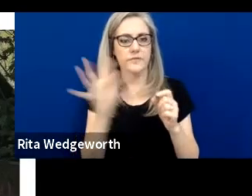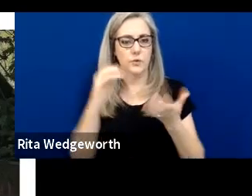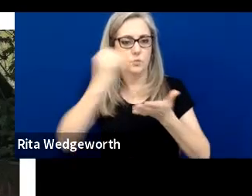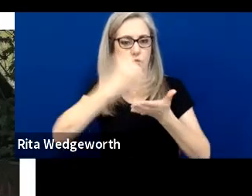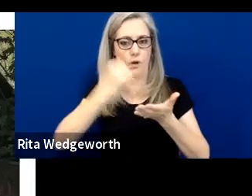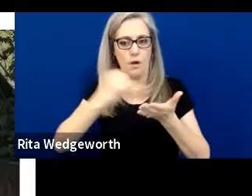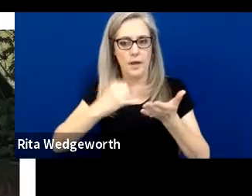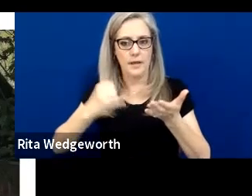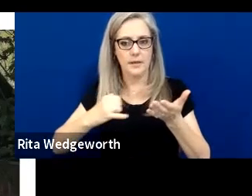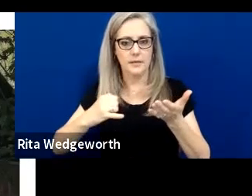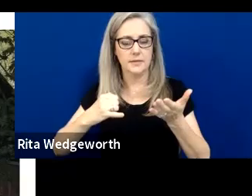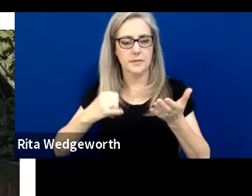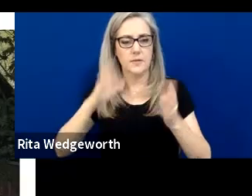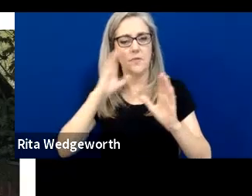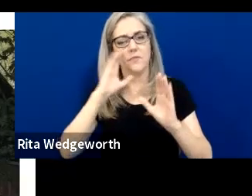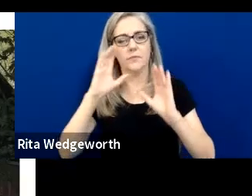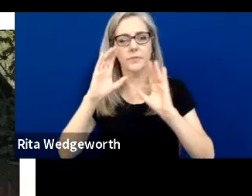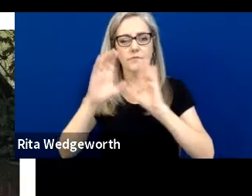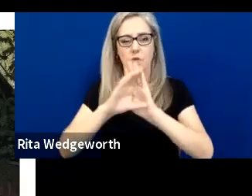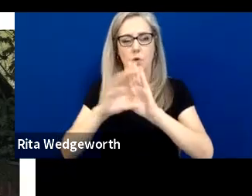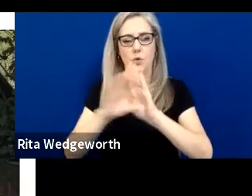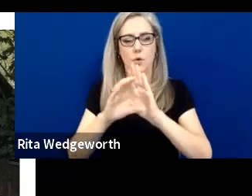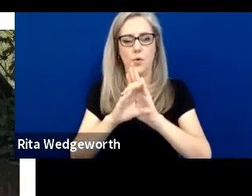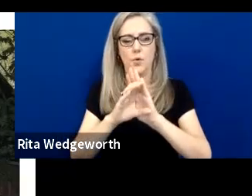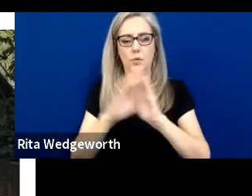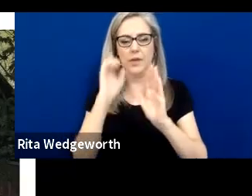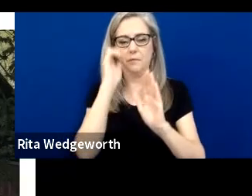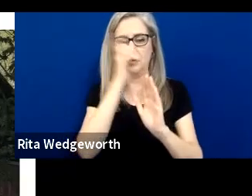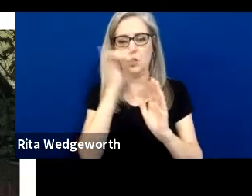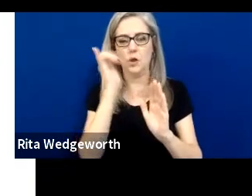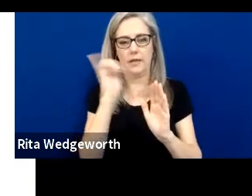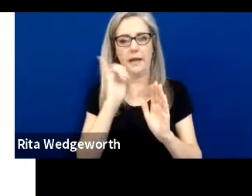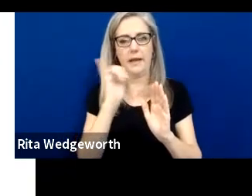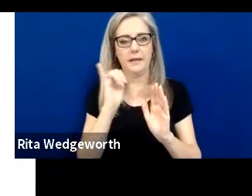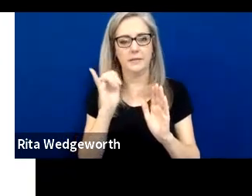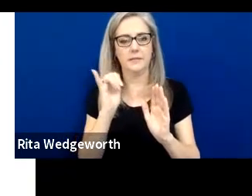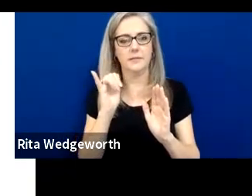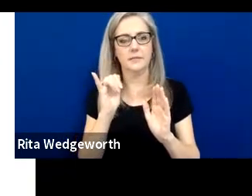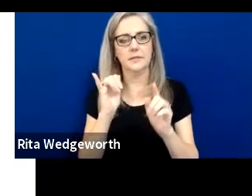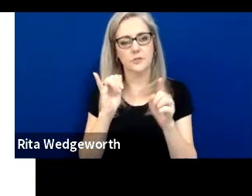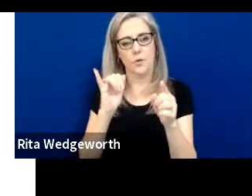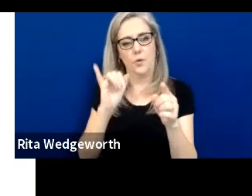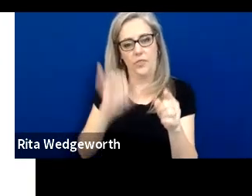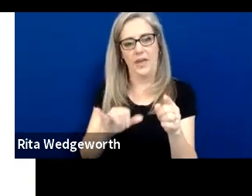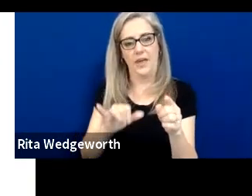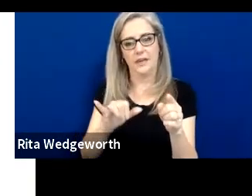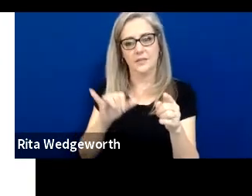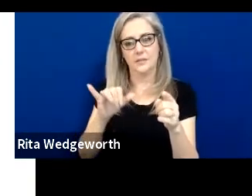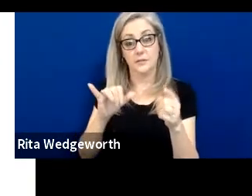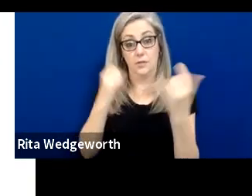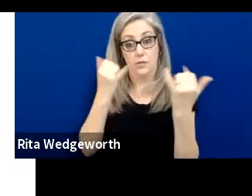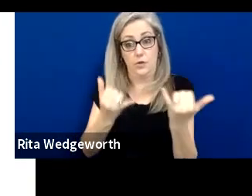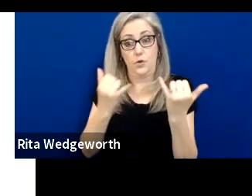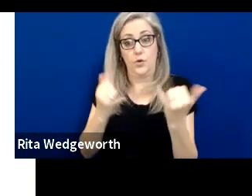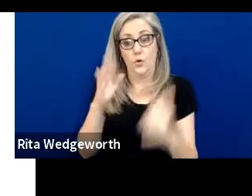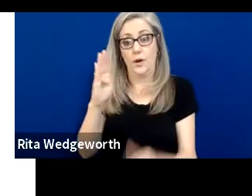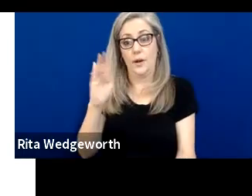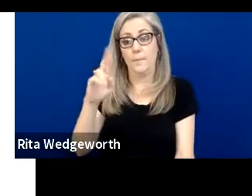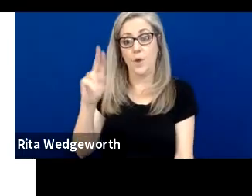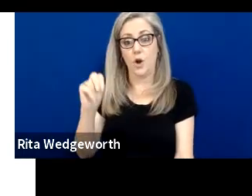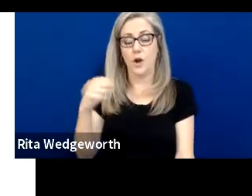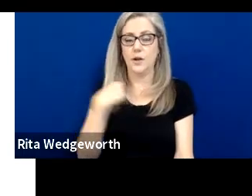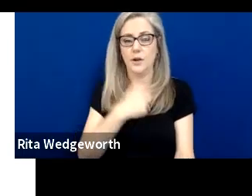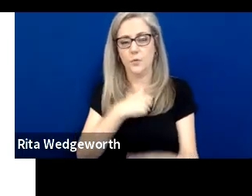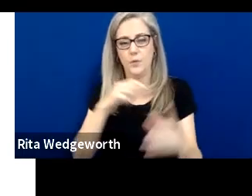of photorealistic renderings of the current barn out on site and how how it can